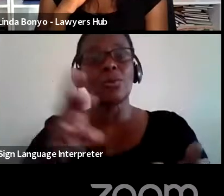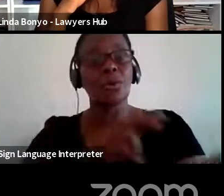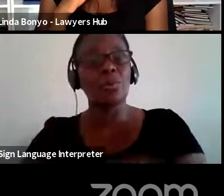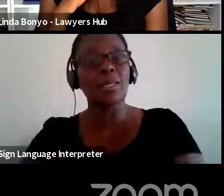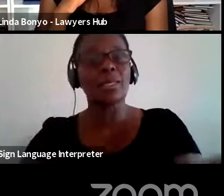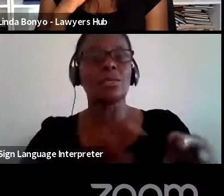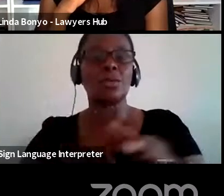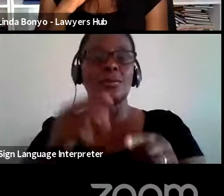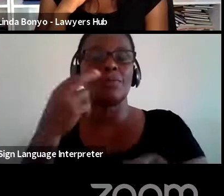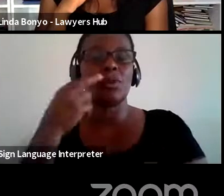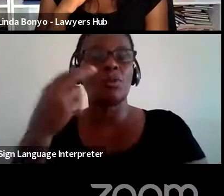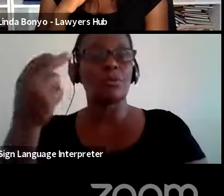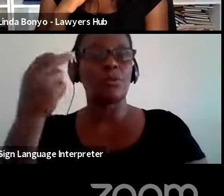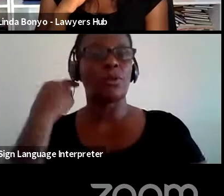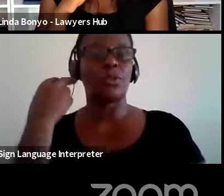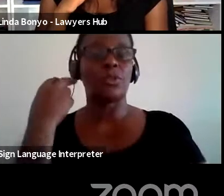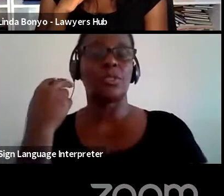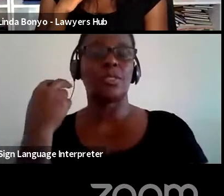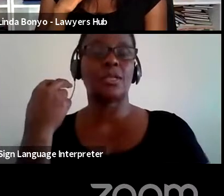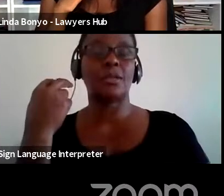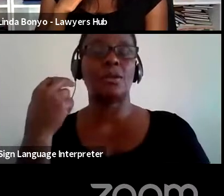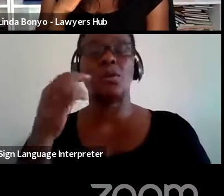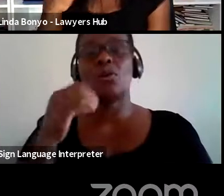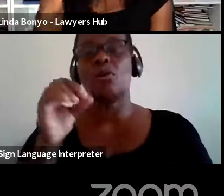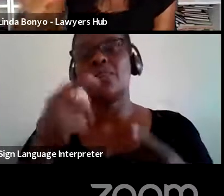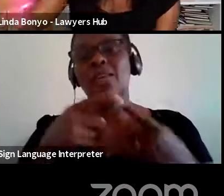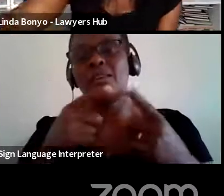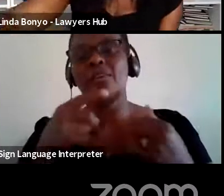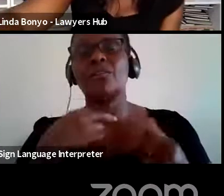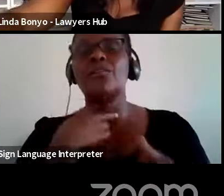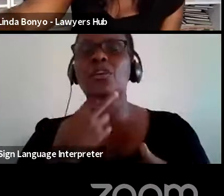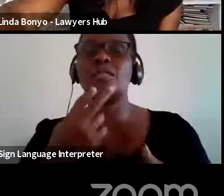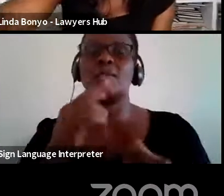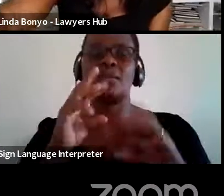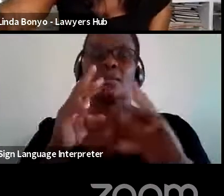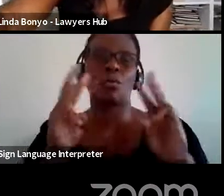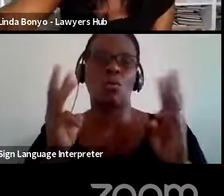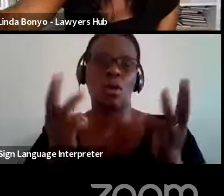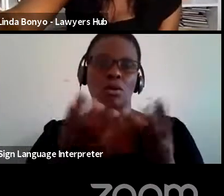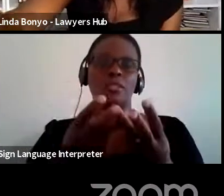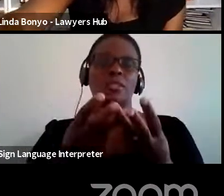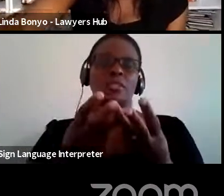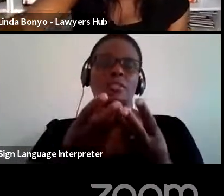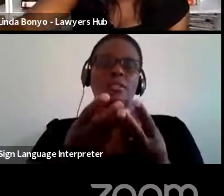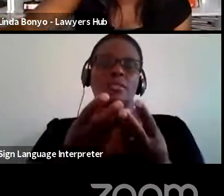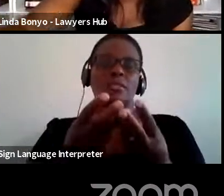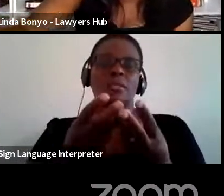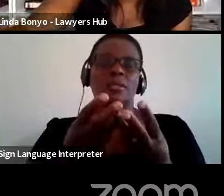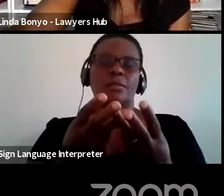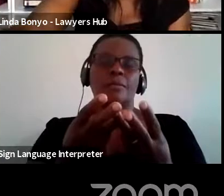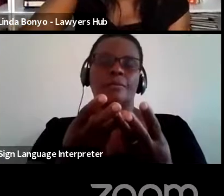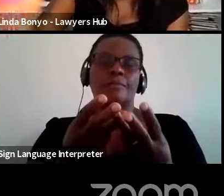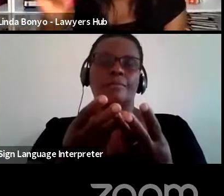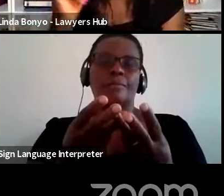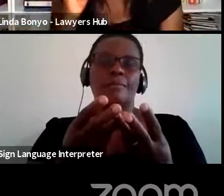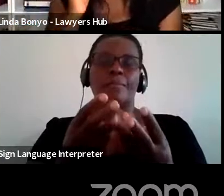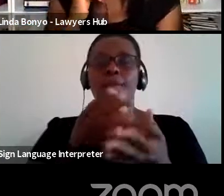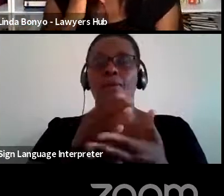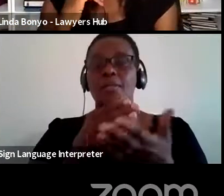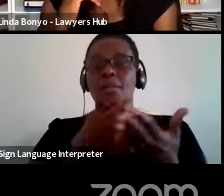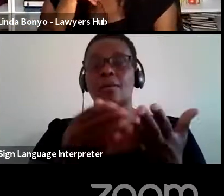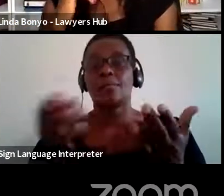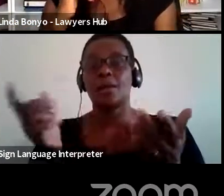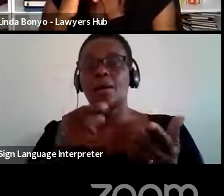of all voices across our diverse continent and should be understood as the reflections of those who were able to join and participate at the